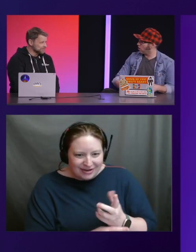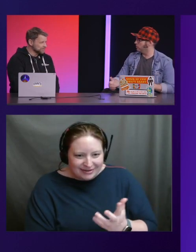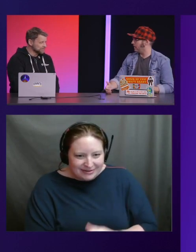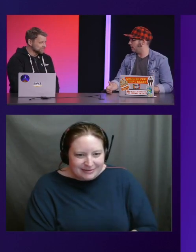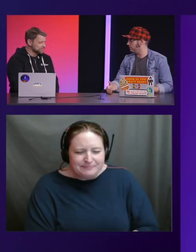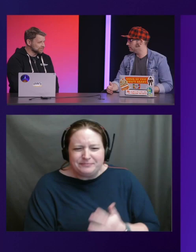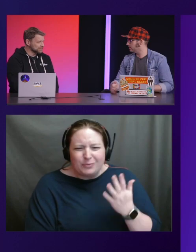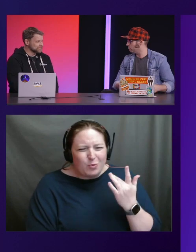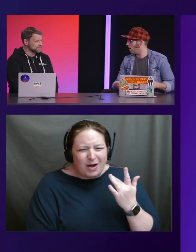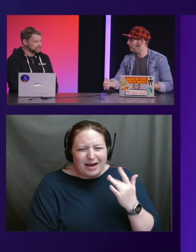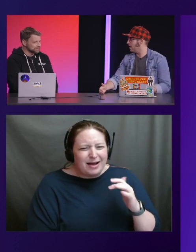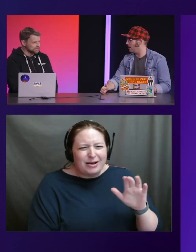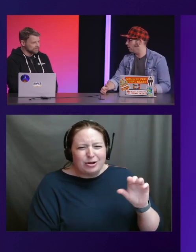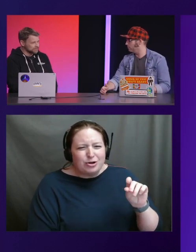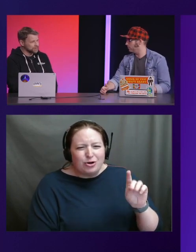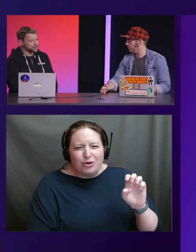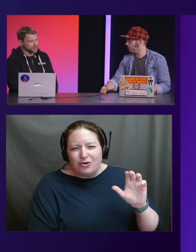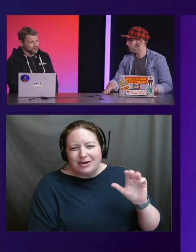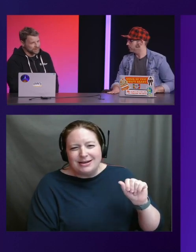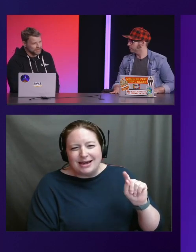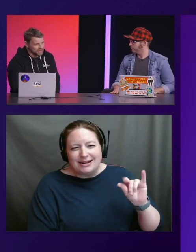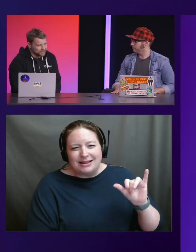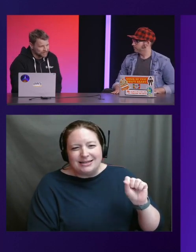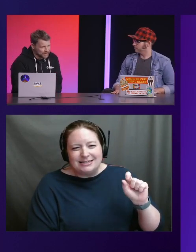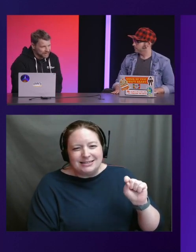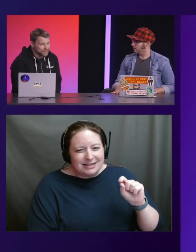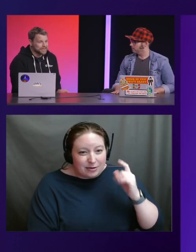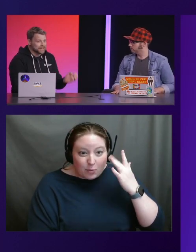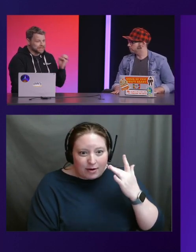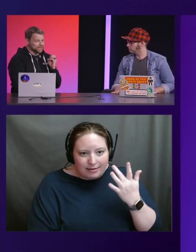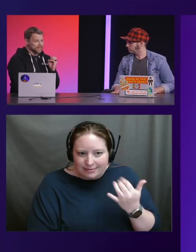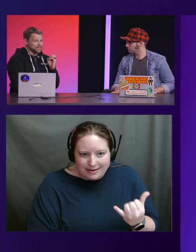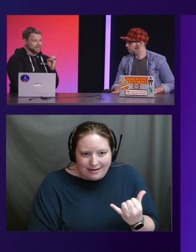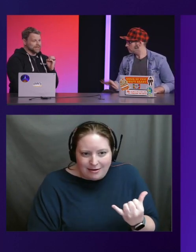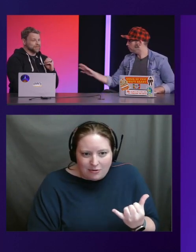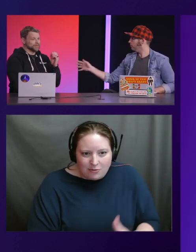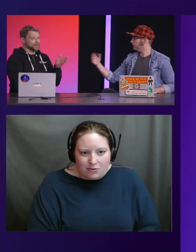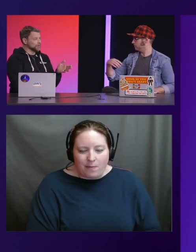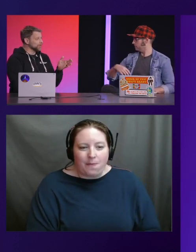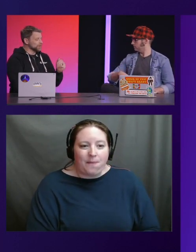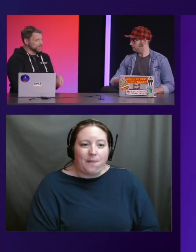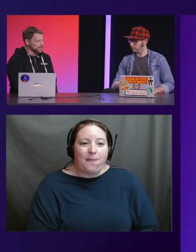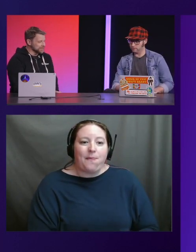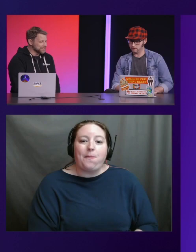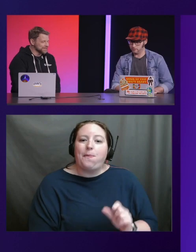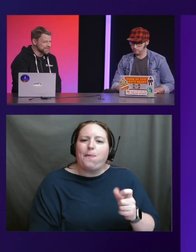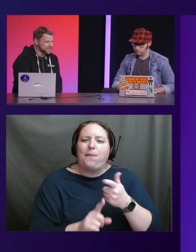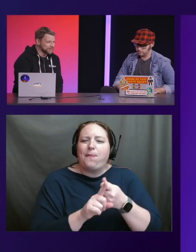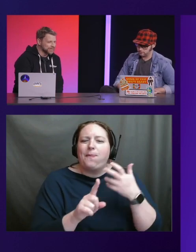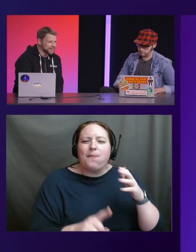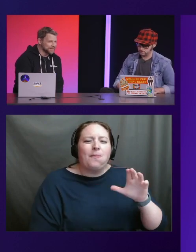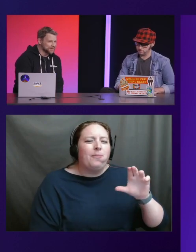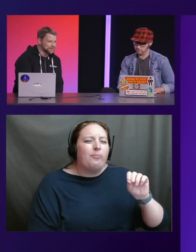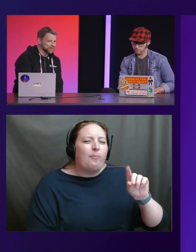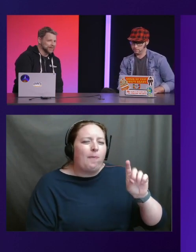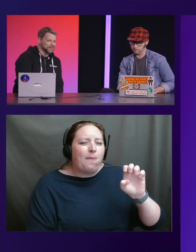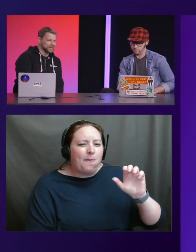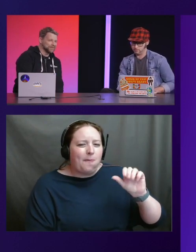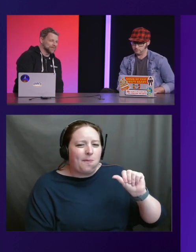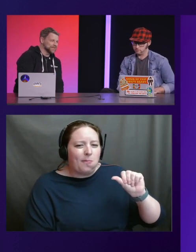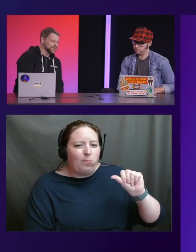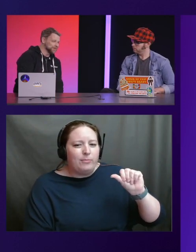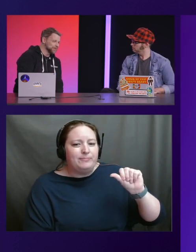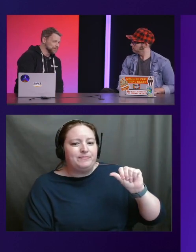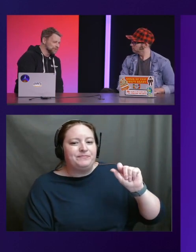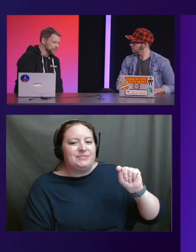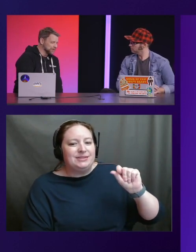why Code Catalyst and why now? Sure. So let me take a step. Let me explain what Code Catalyst is, and then we can get into where it